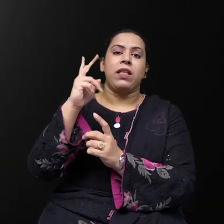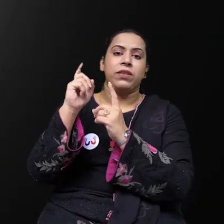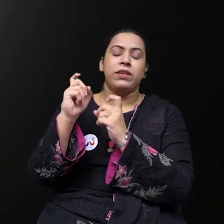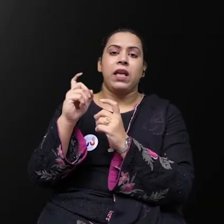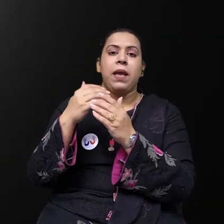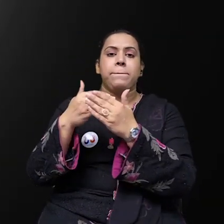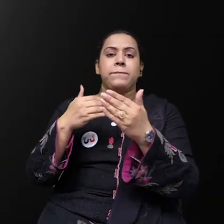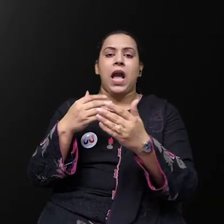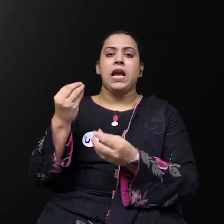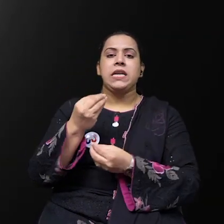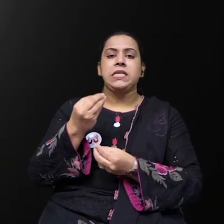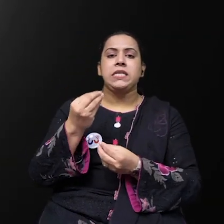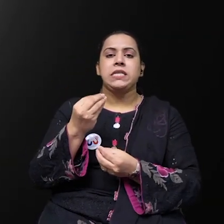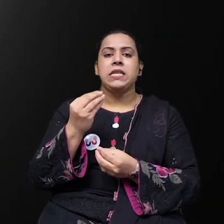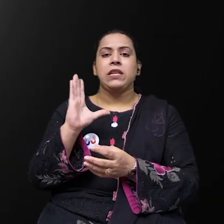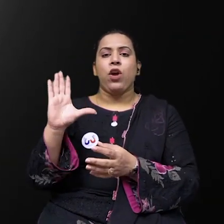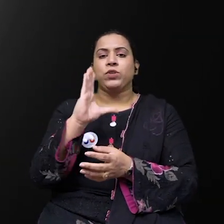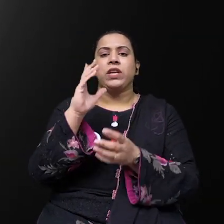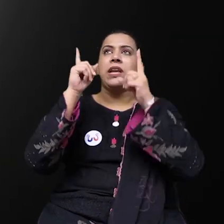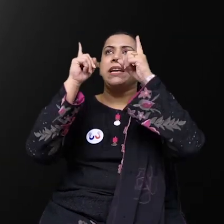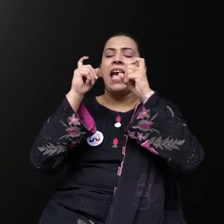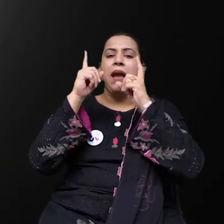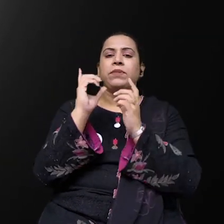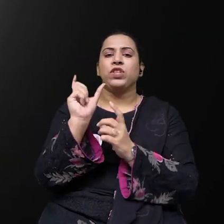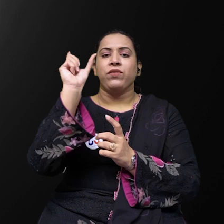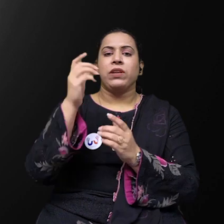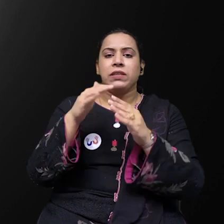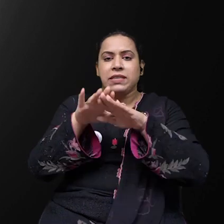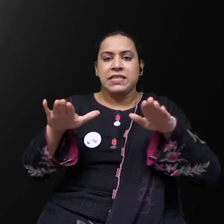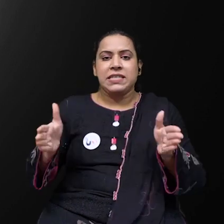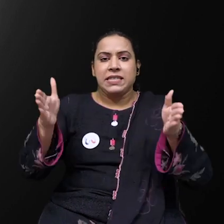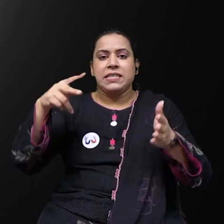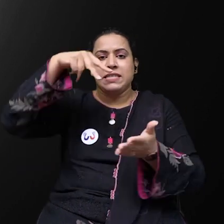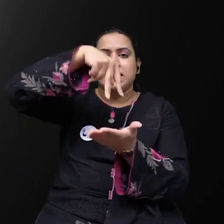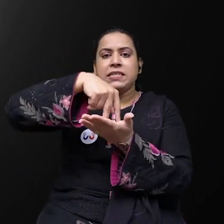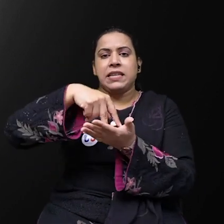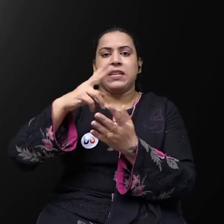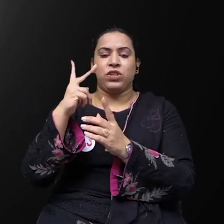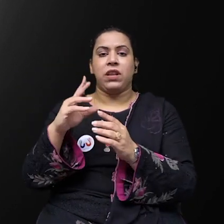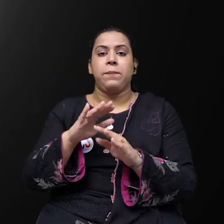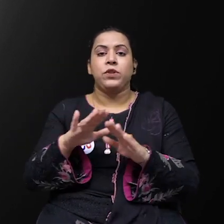far the easiest object to capture at that stage in my amateur career.